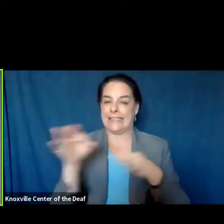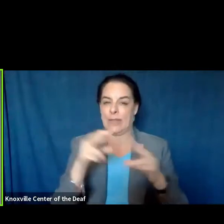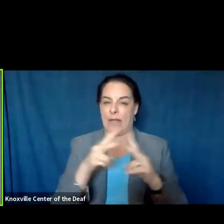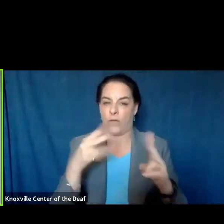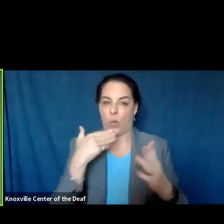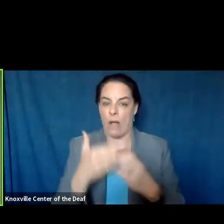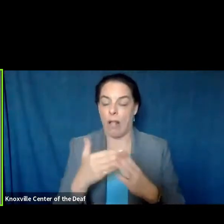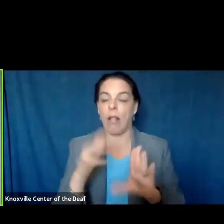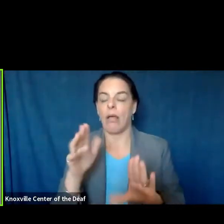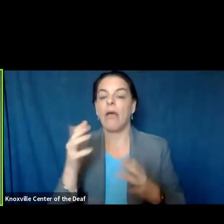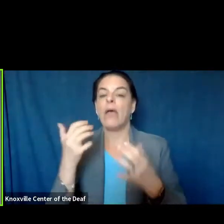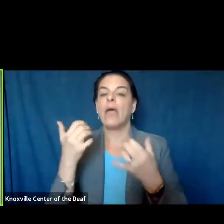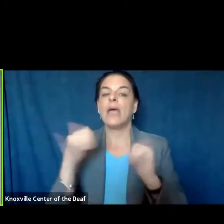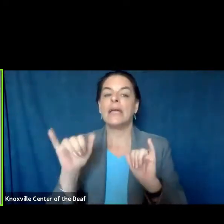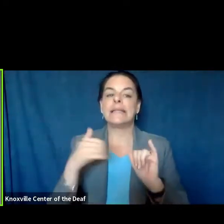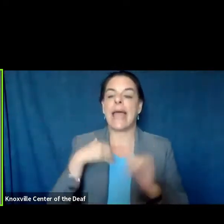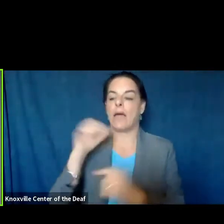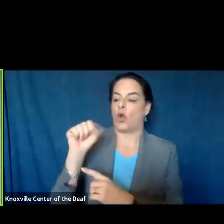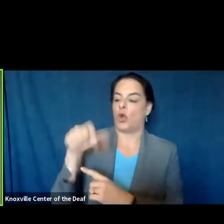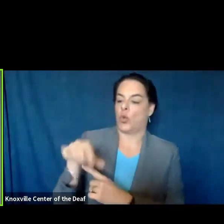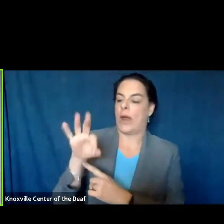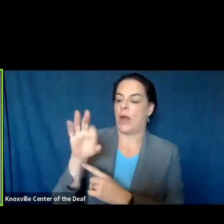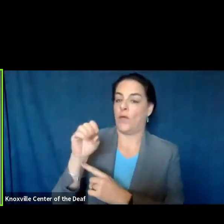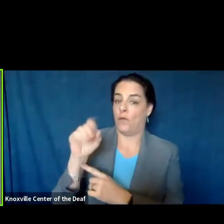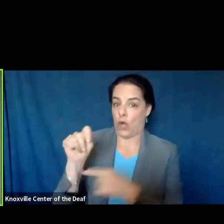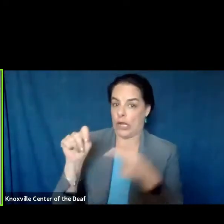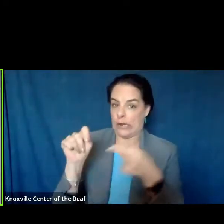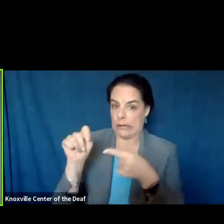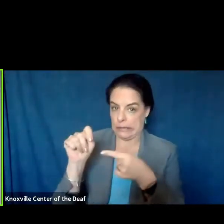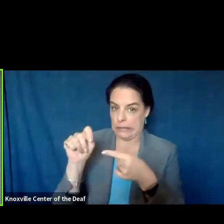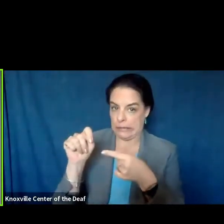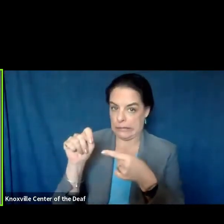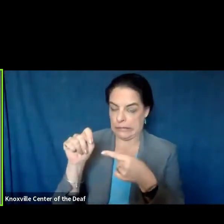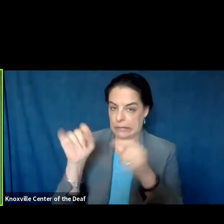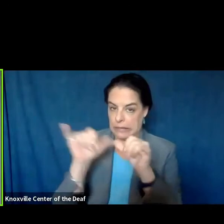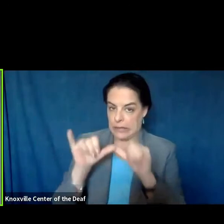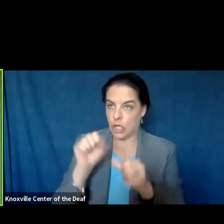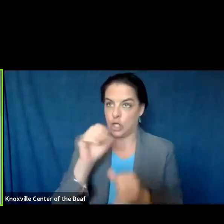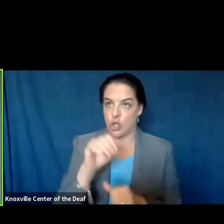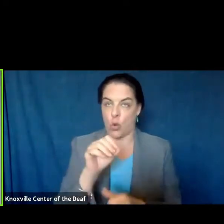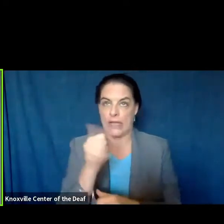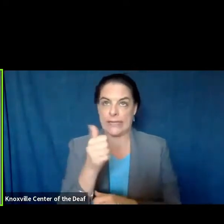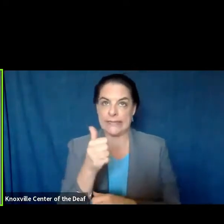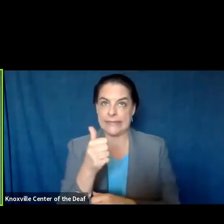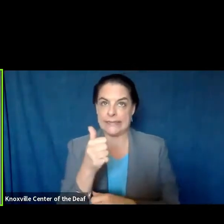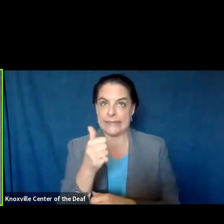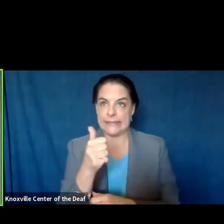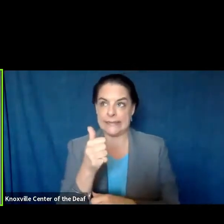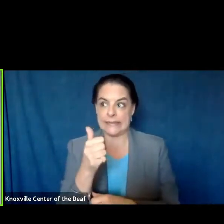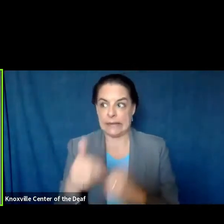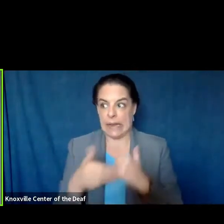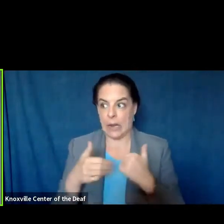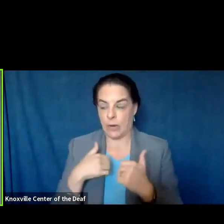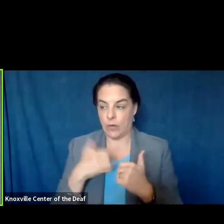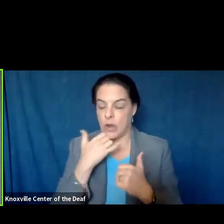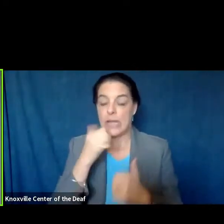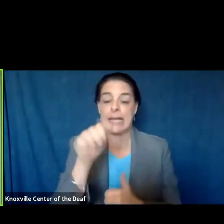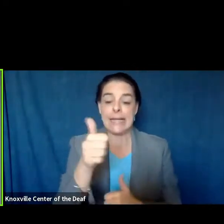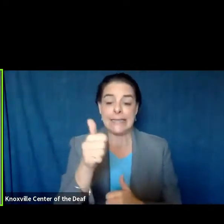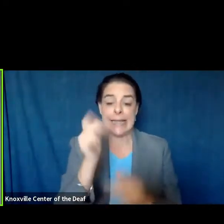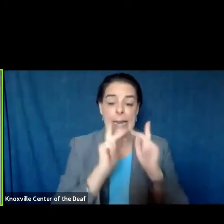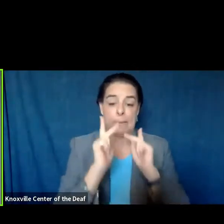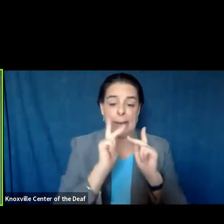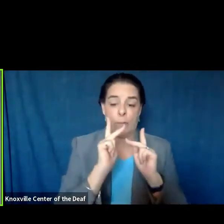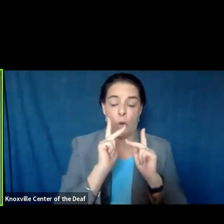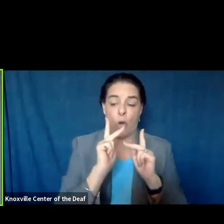is there still is the square foot detail, the square foot piece. So it's 10, I don't I'm going to say this wrong. Help me, Kelsey. 10 people for 10 360